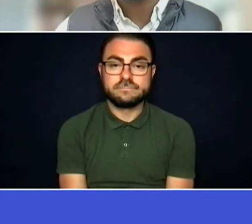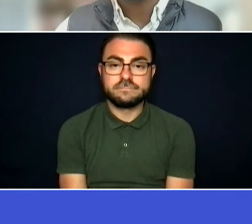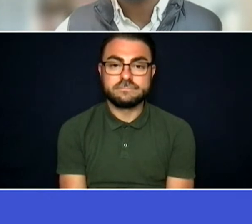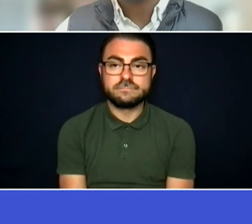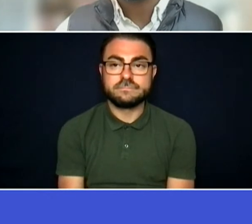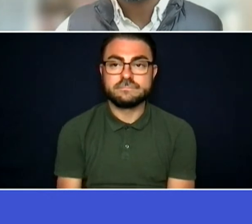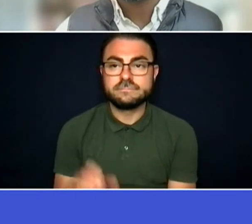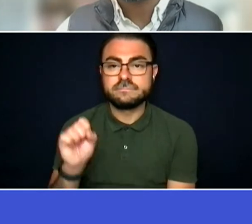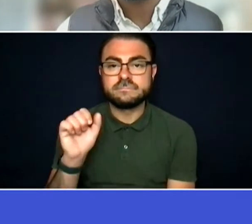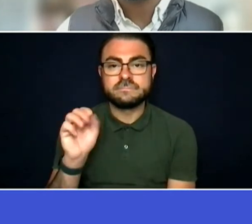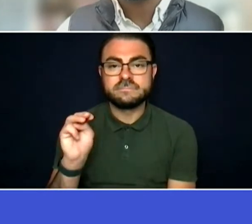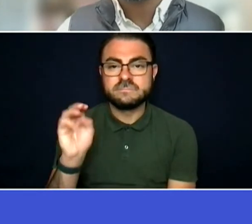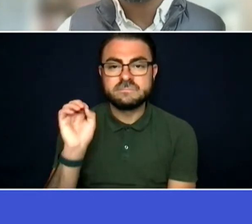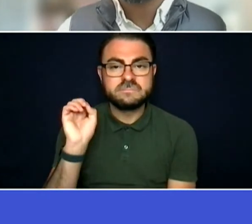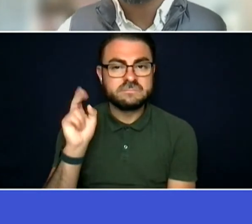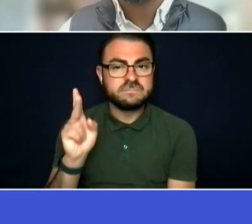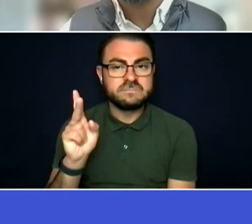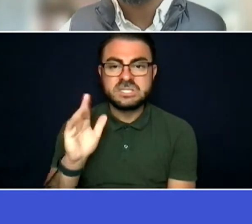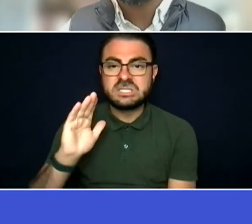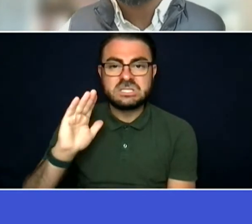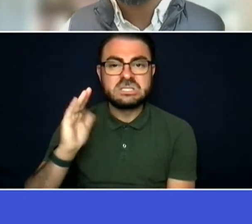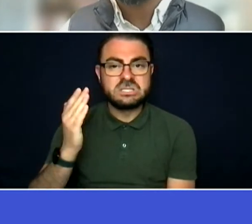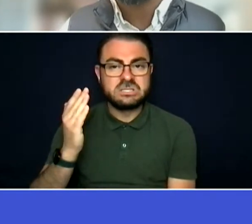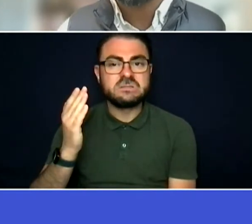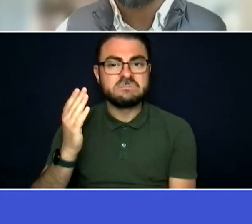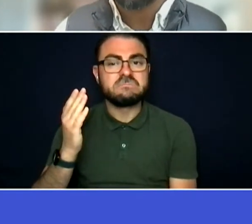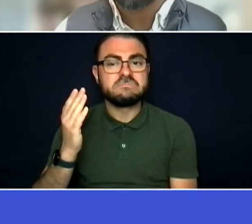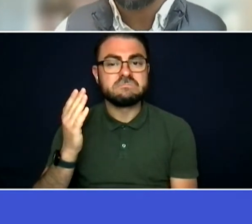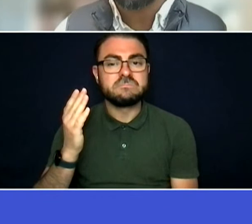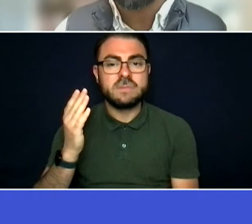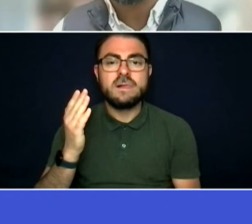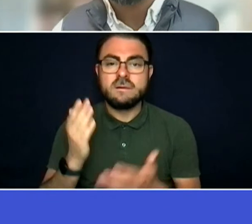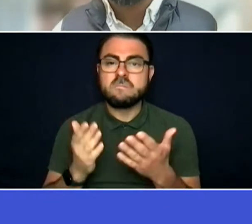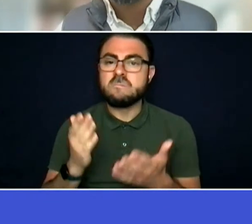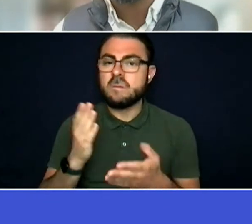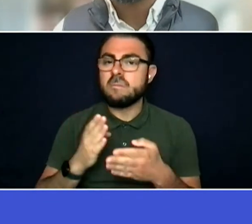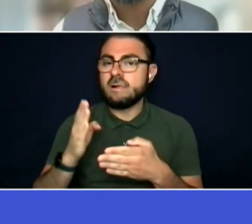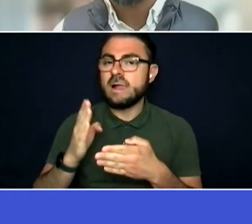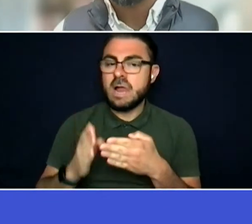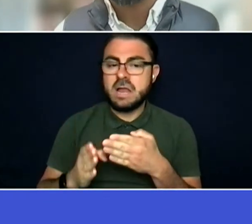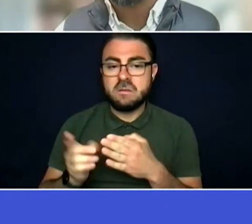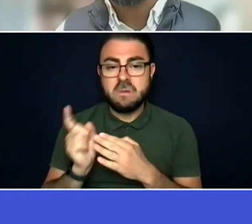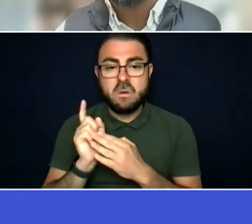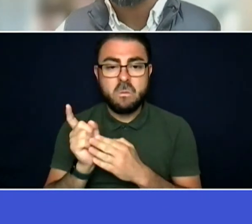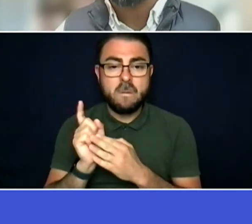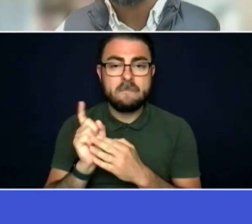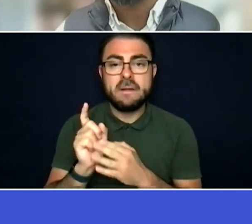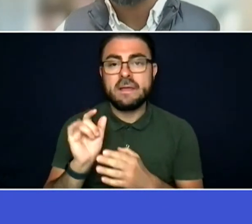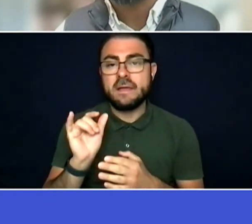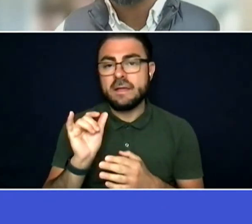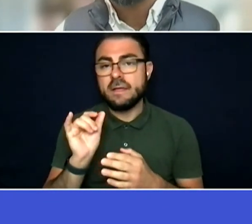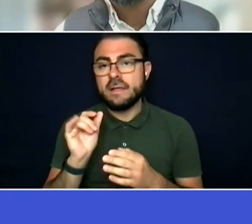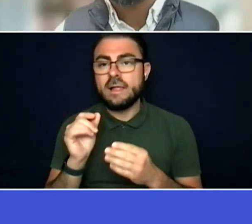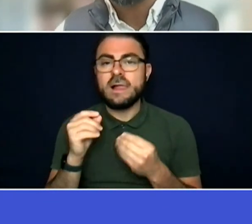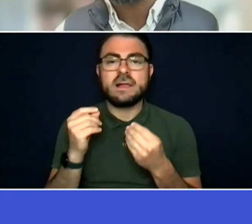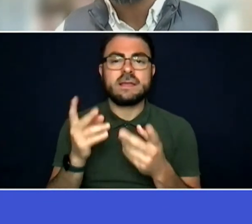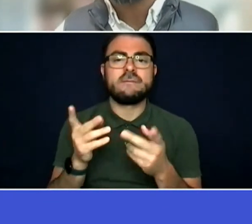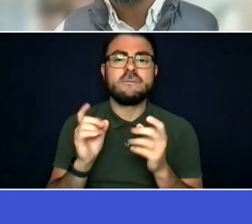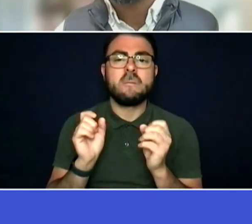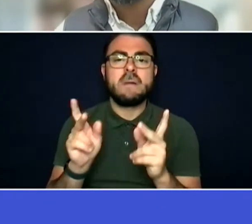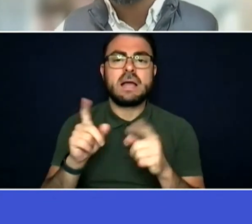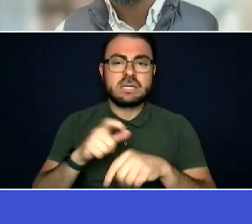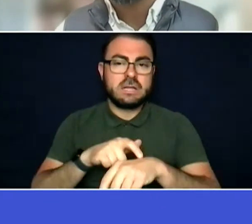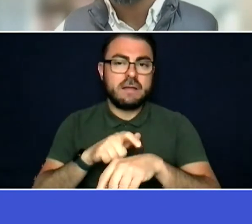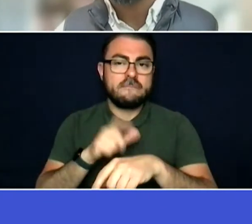Right, folks. I think we'll start to call. We'll get ready to call it here another minute and give folks back some time out of their days. But